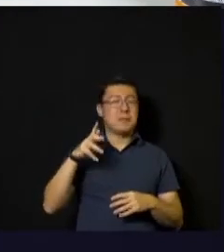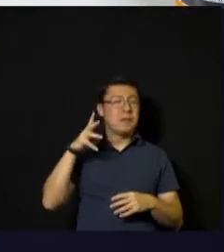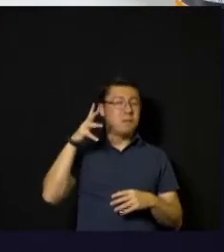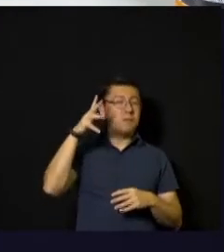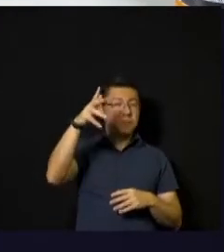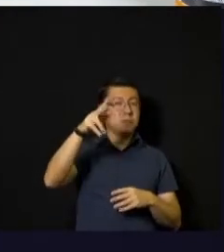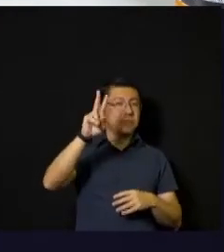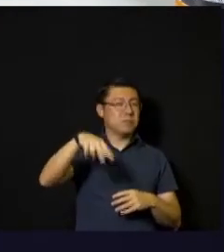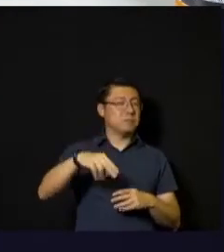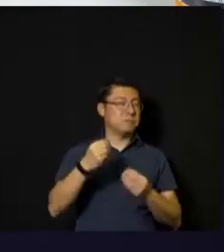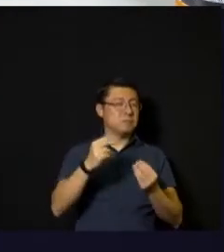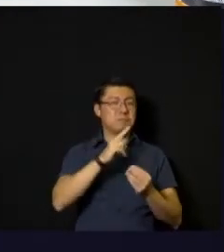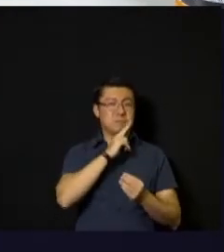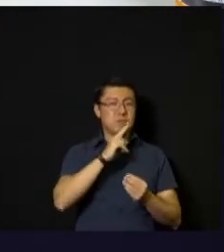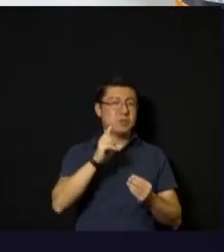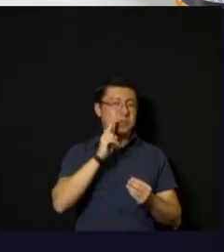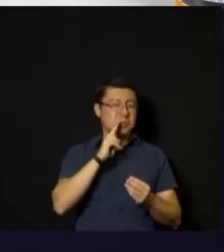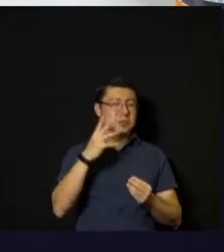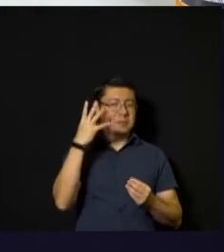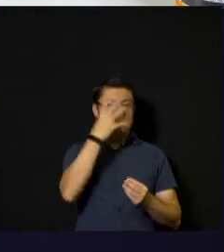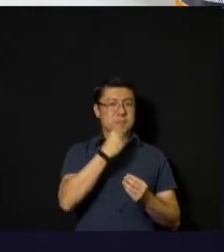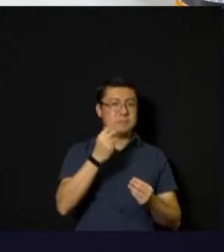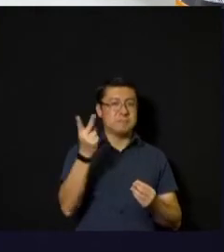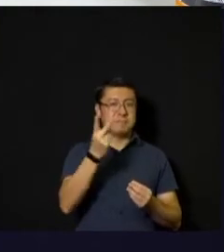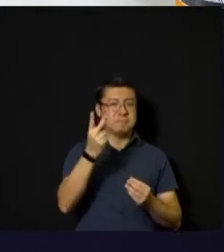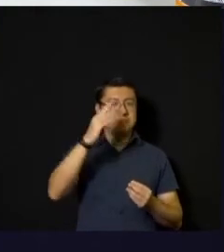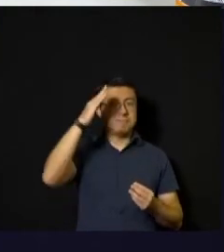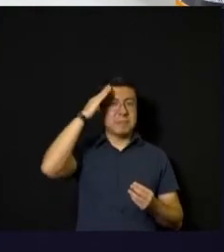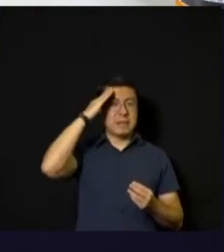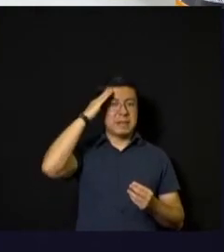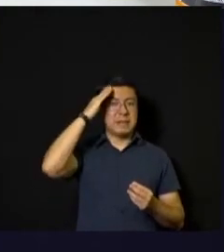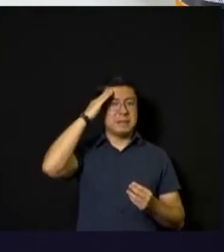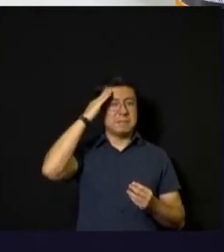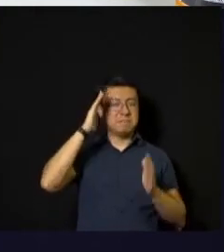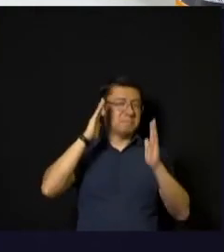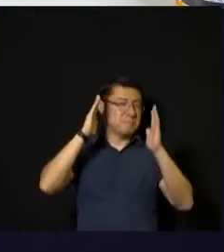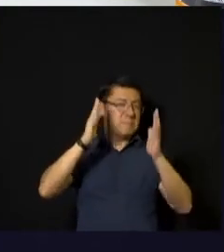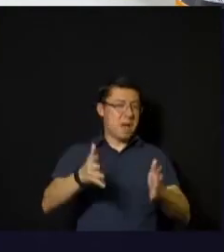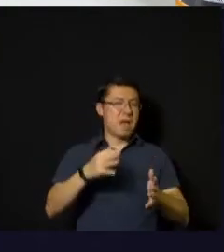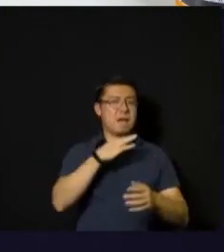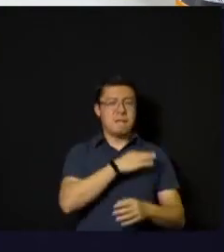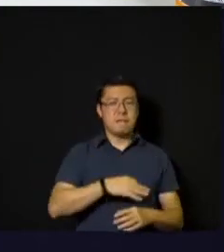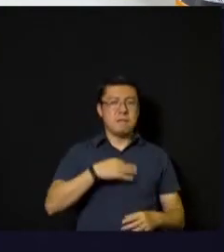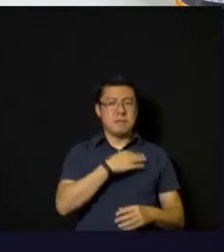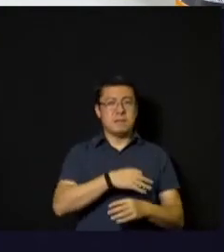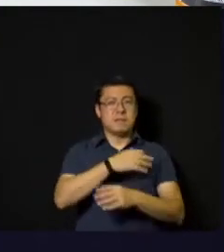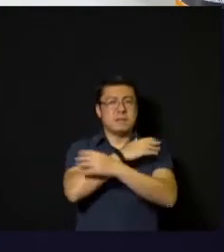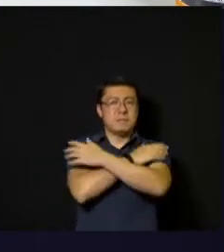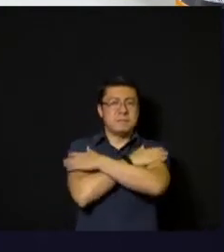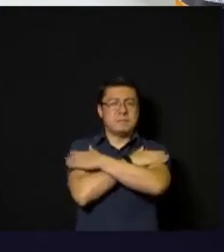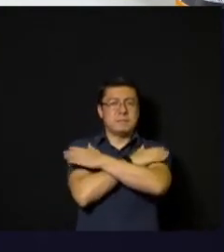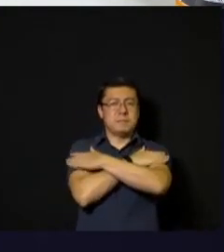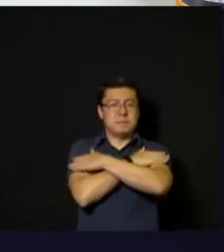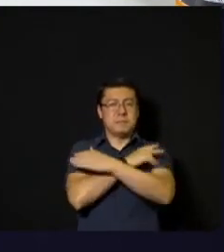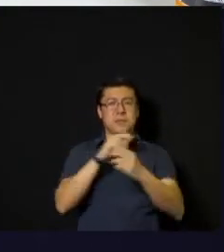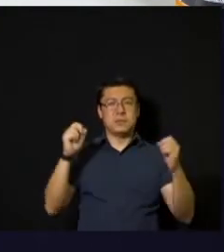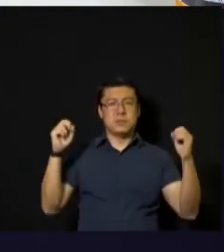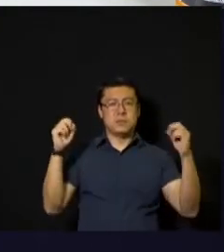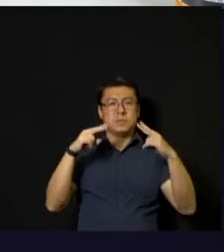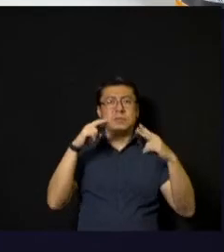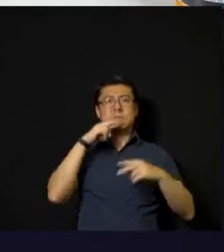to hear a lot from you during this month and the future as great leaders that you are. Congratulations.